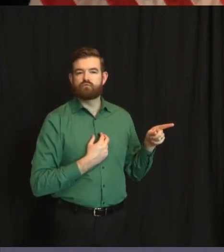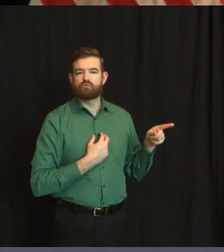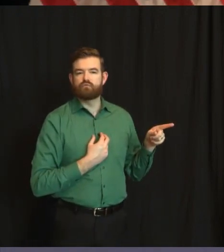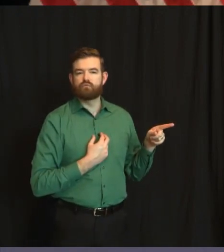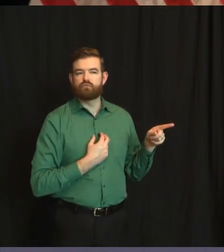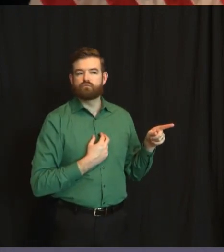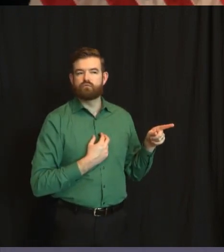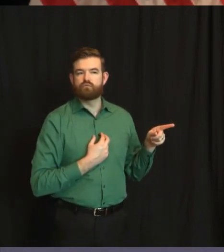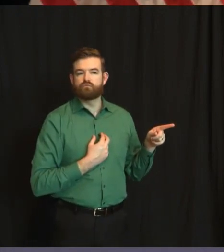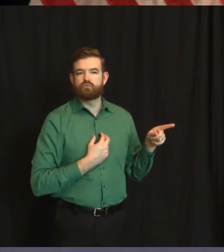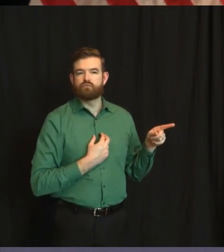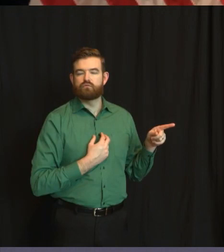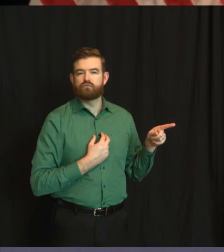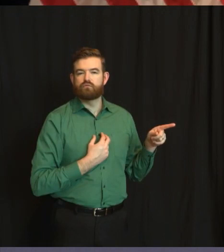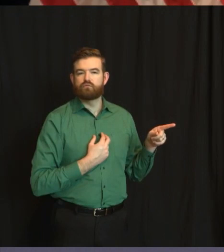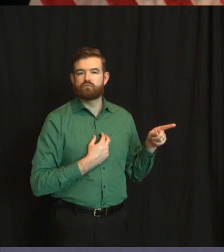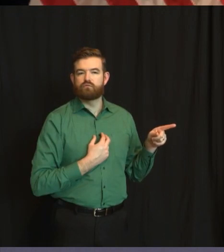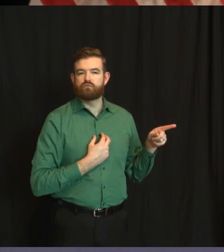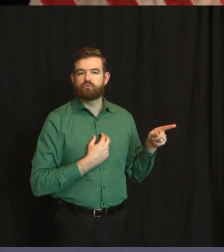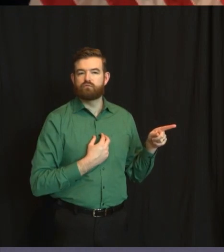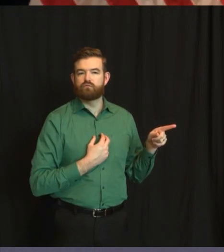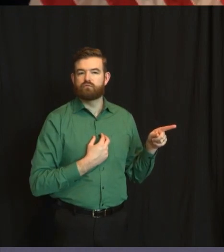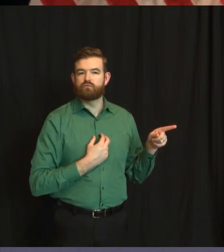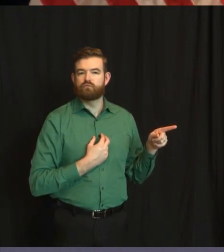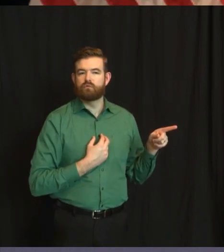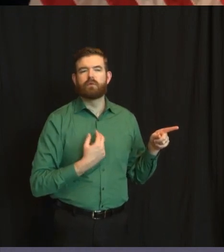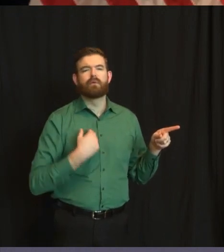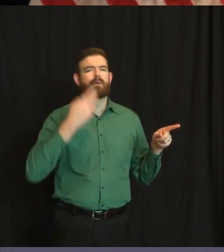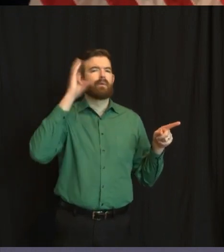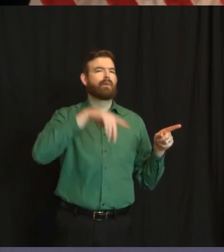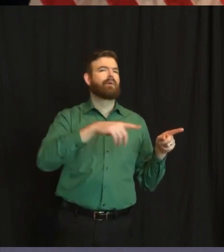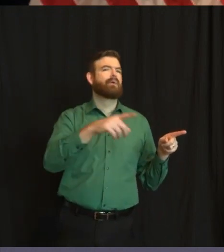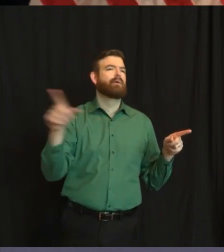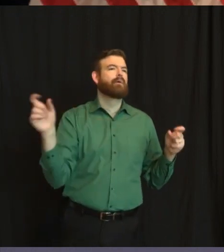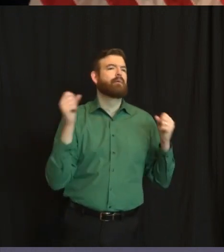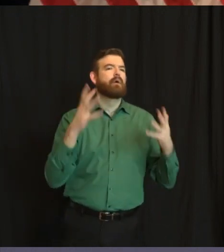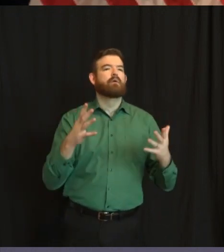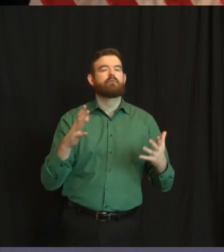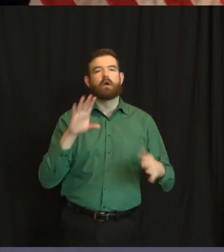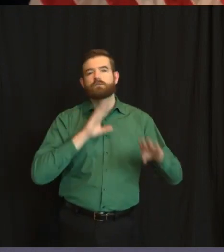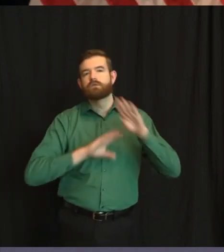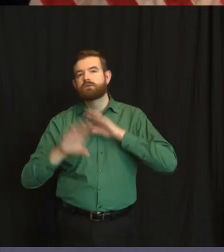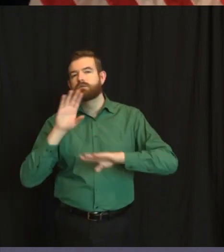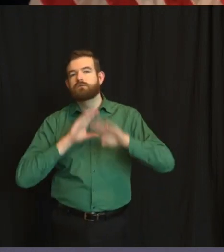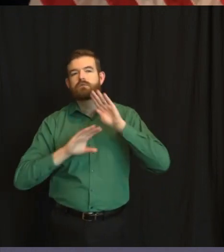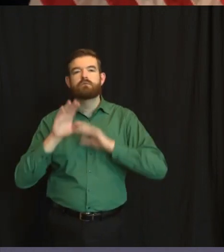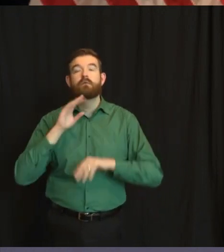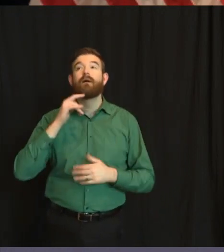no solace because I know folks are still frustrated by how long it's taking to get through on the phones or to